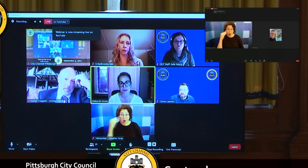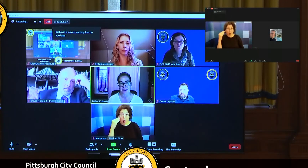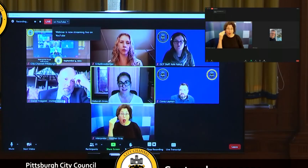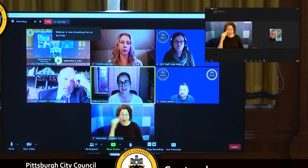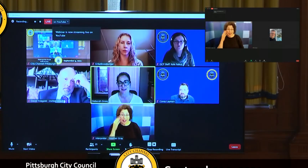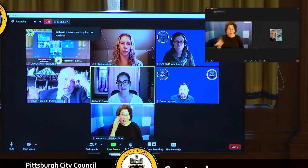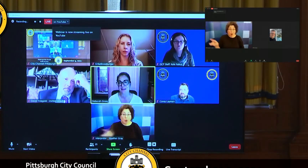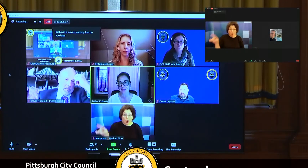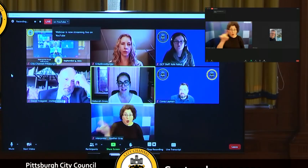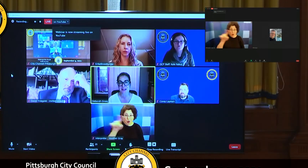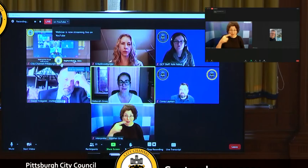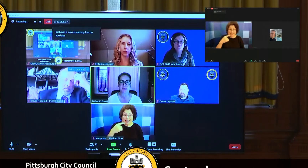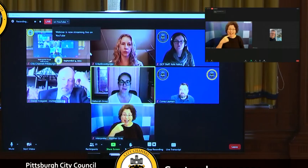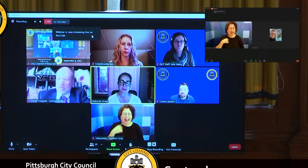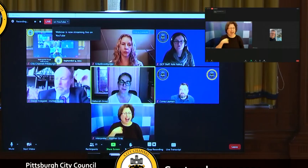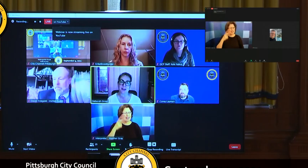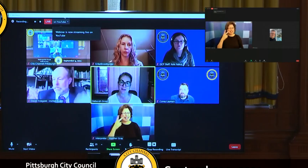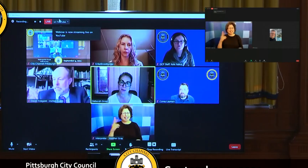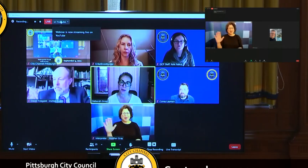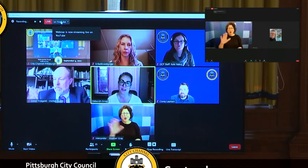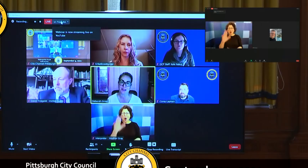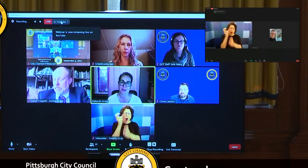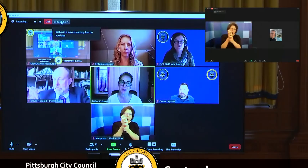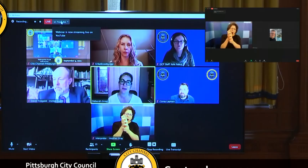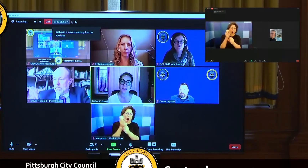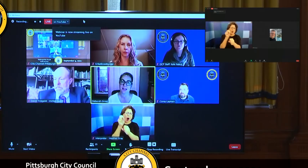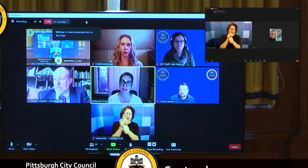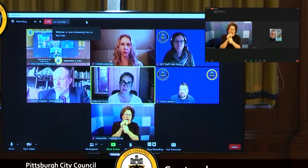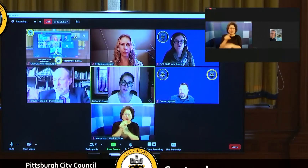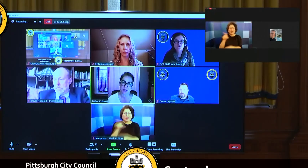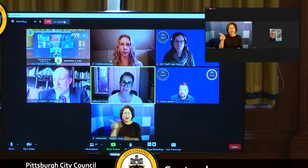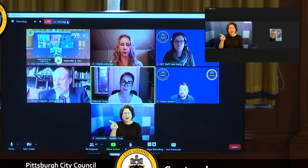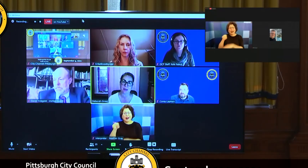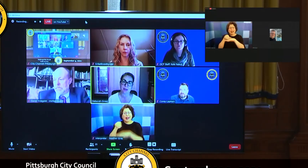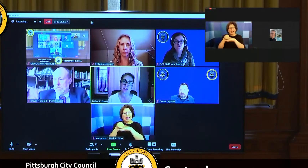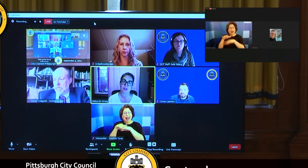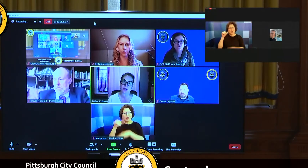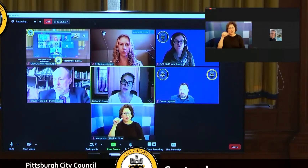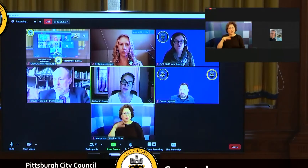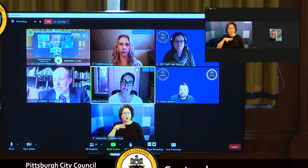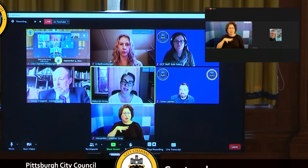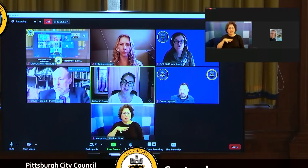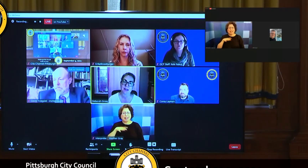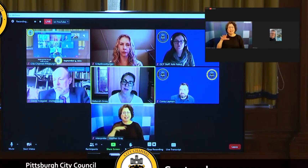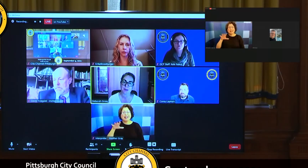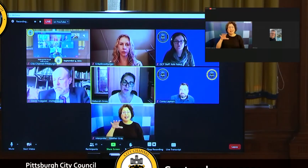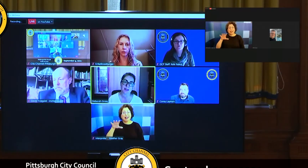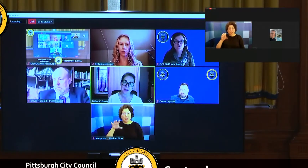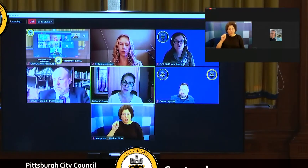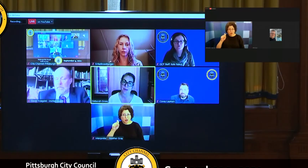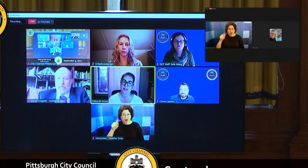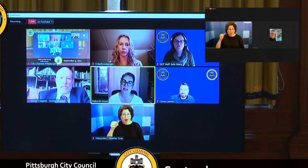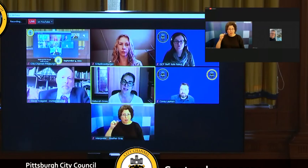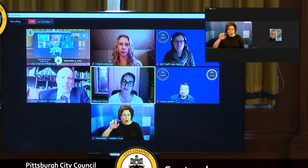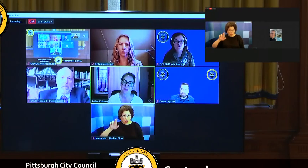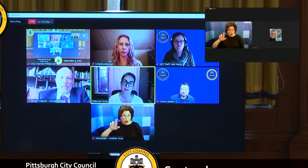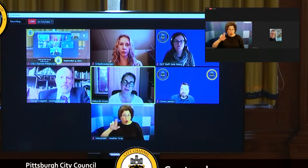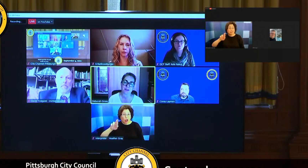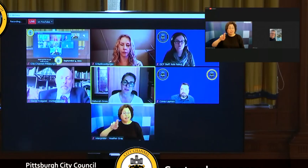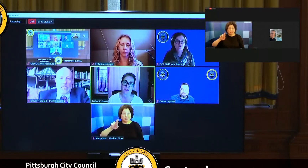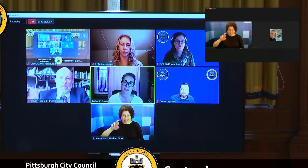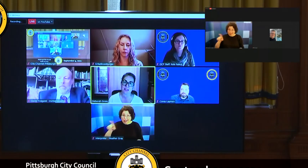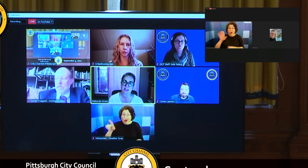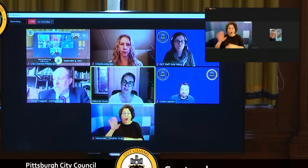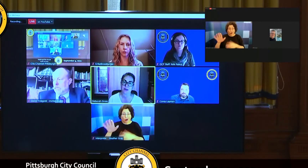work that you and with Councilwoman Strasburg have put into kind of addressing public concerns and building a campus that is really beneficial